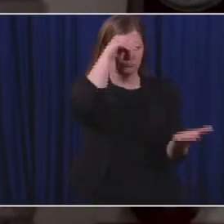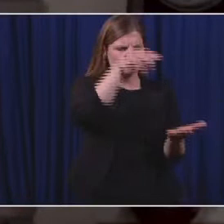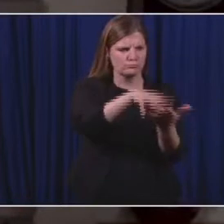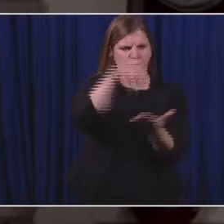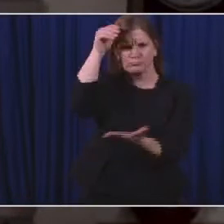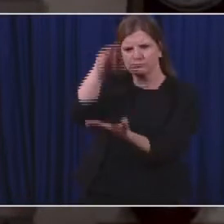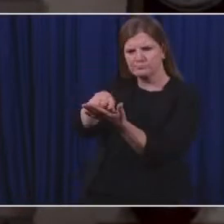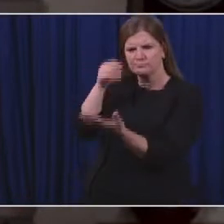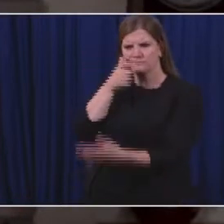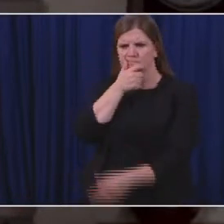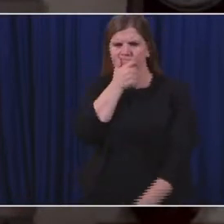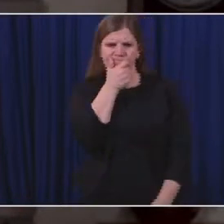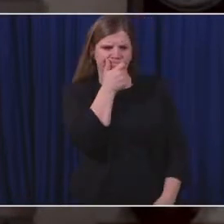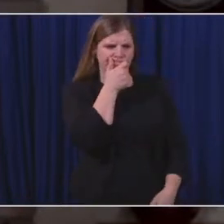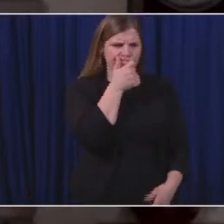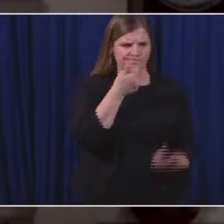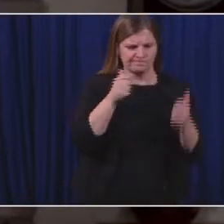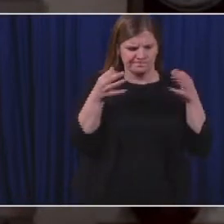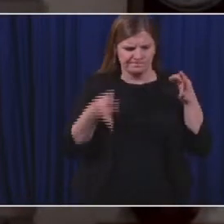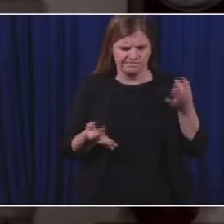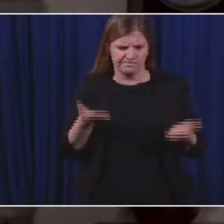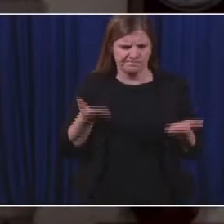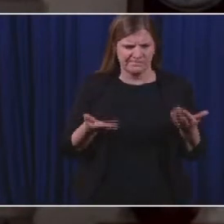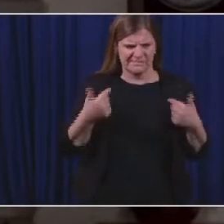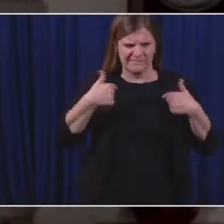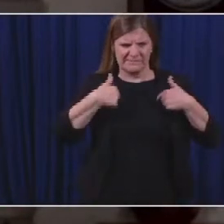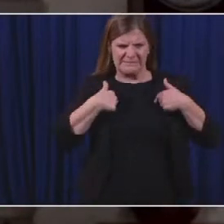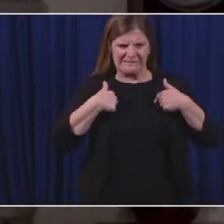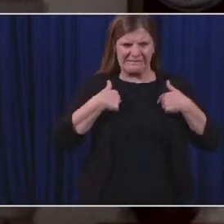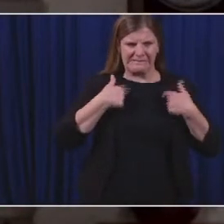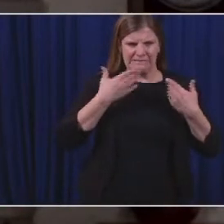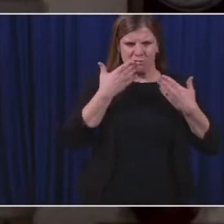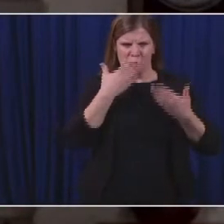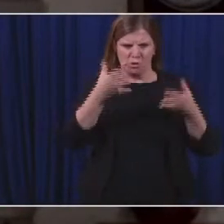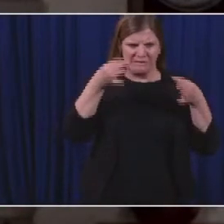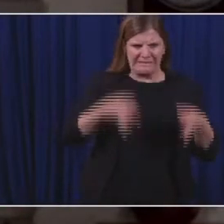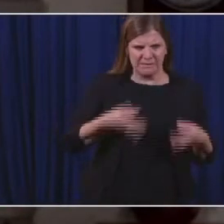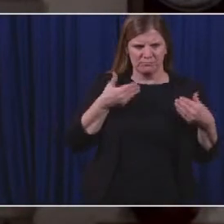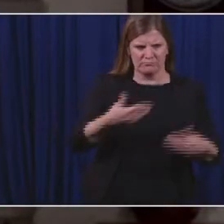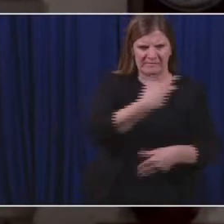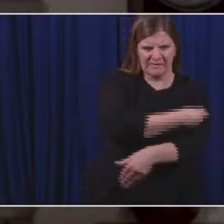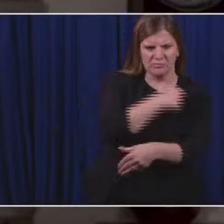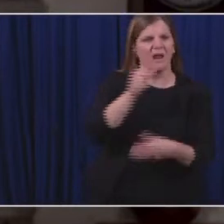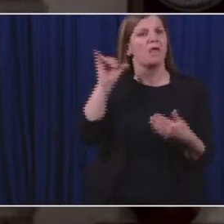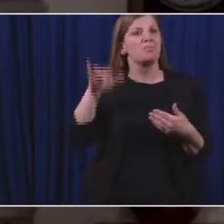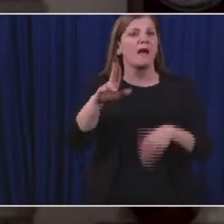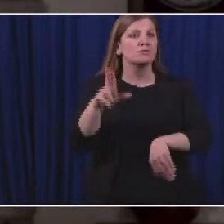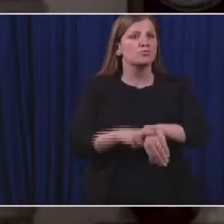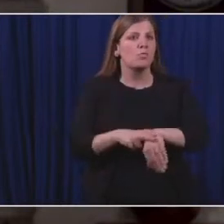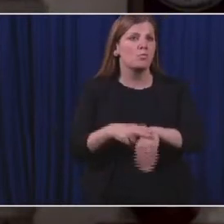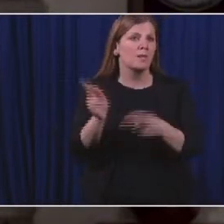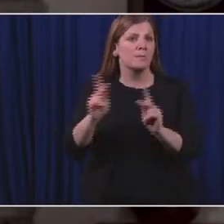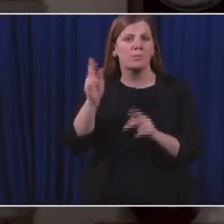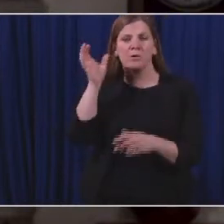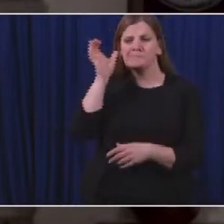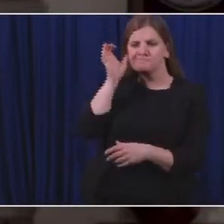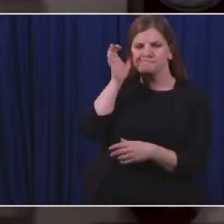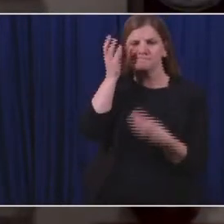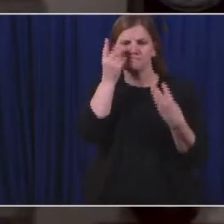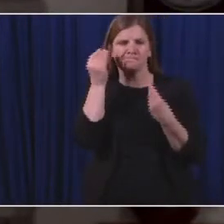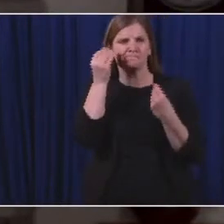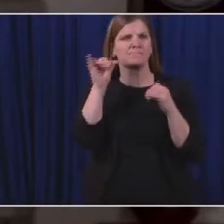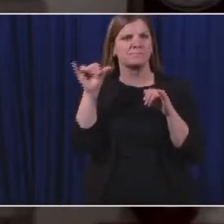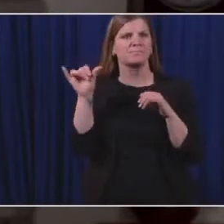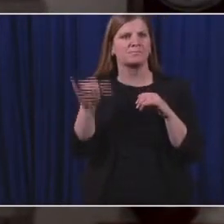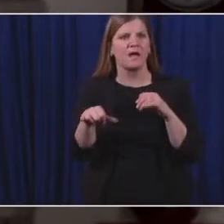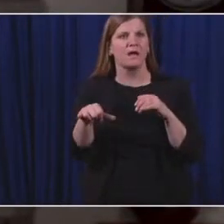and they're trying to determine, is this for me? I think the evidence is overwhelming that getting a vaccine